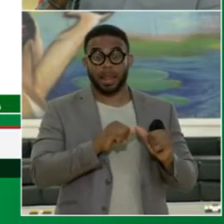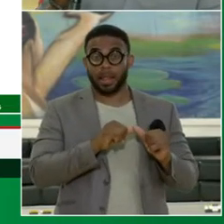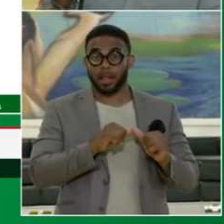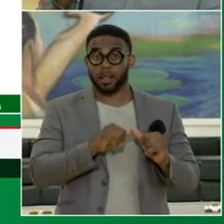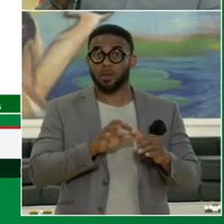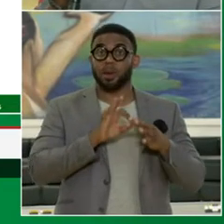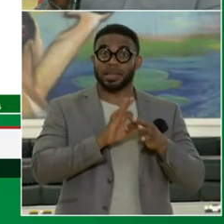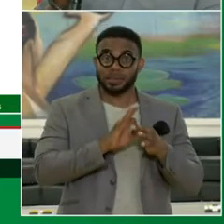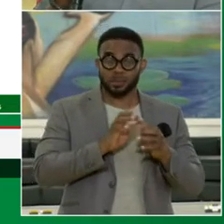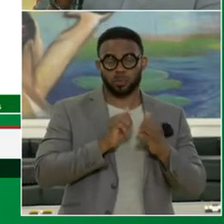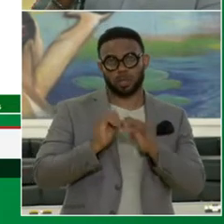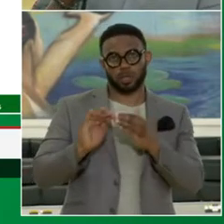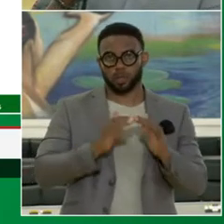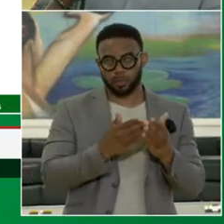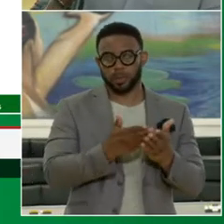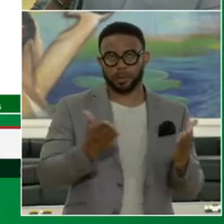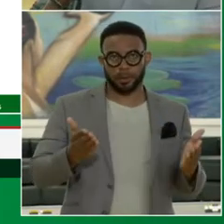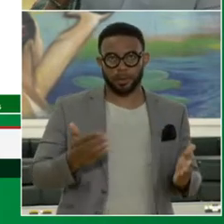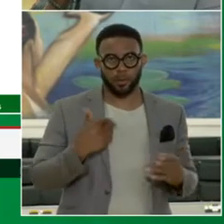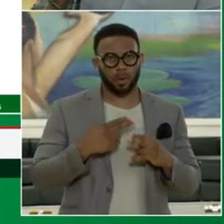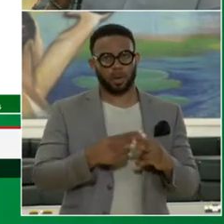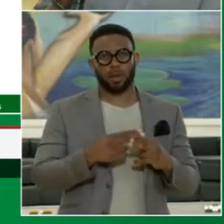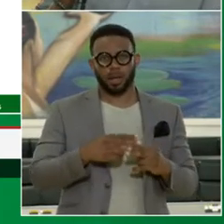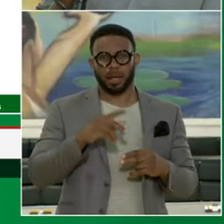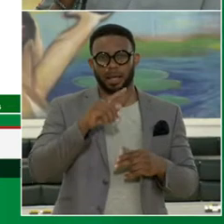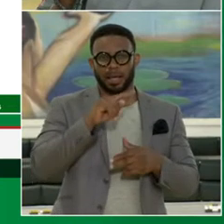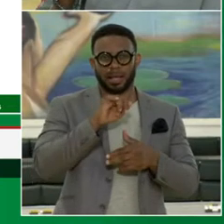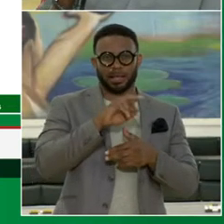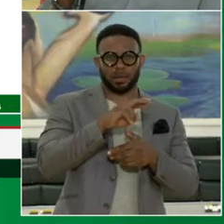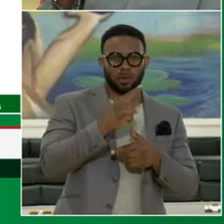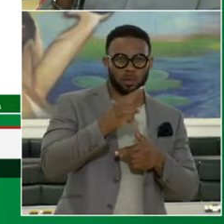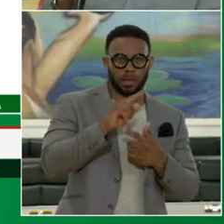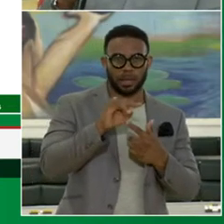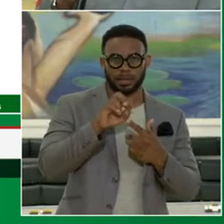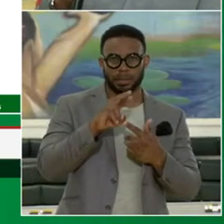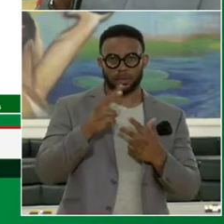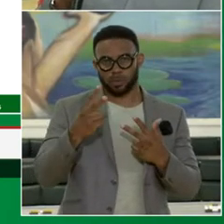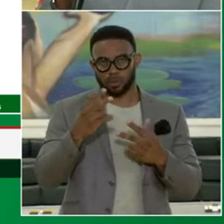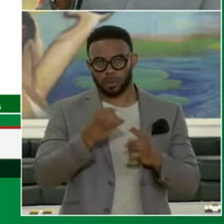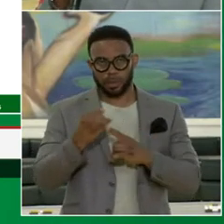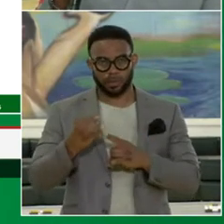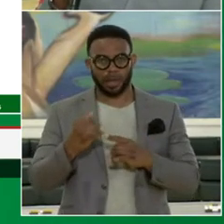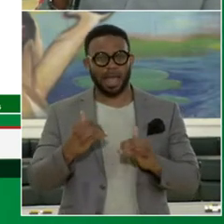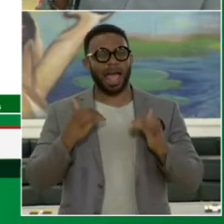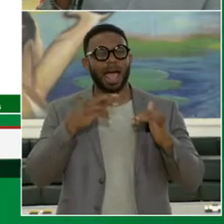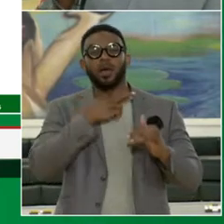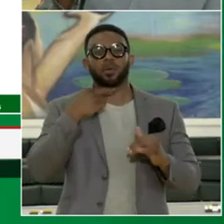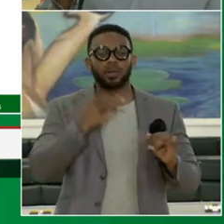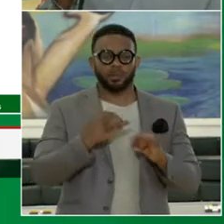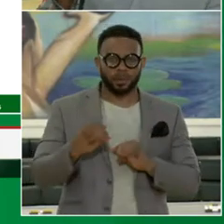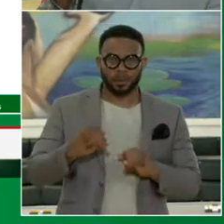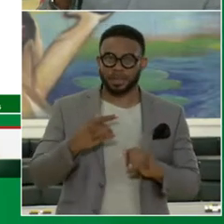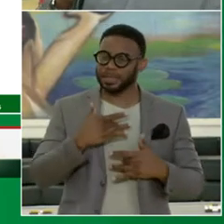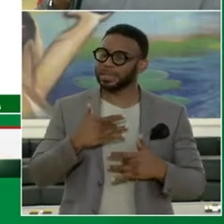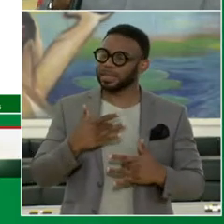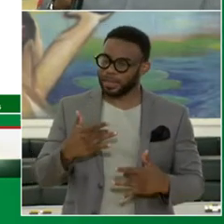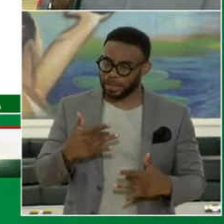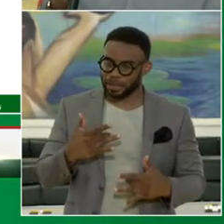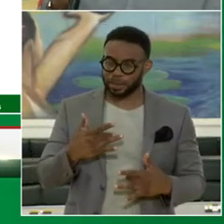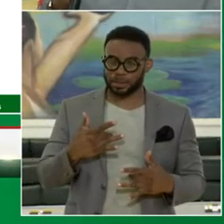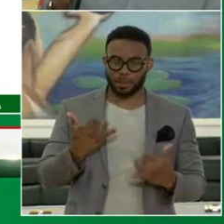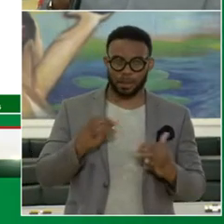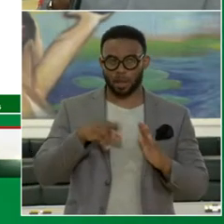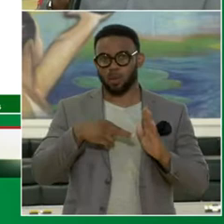standing, long-term relationship with what we call Tier 1, Tier 2 individuals. These are your highest-risk individuals that's likely